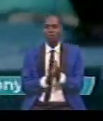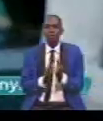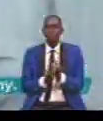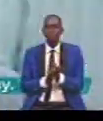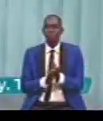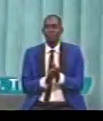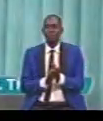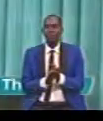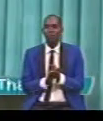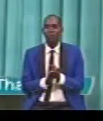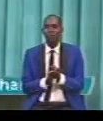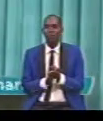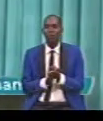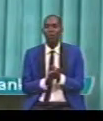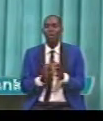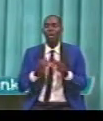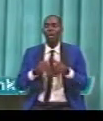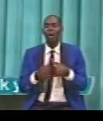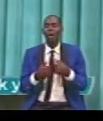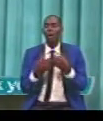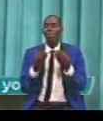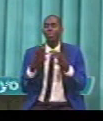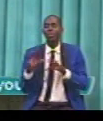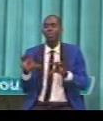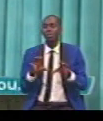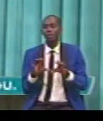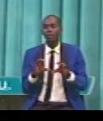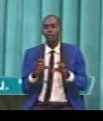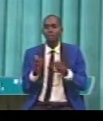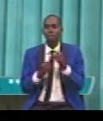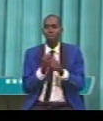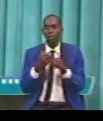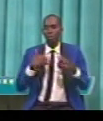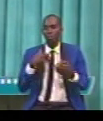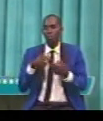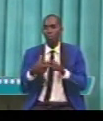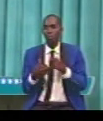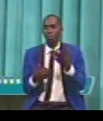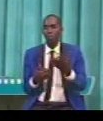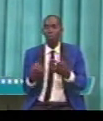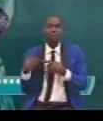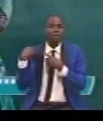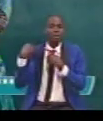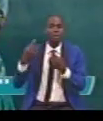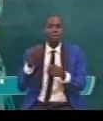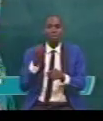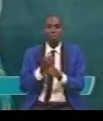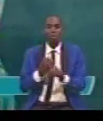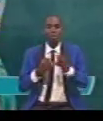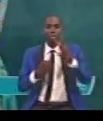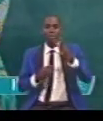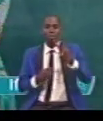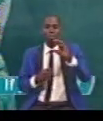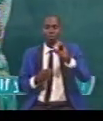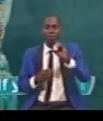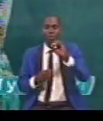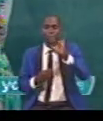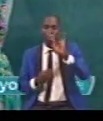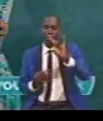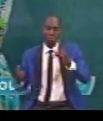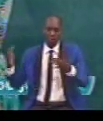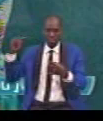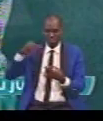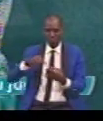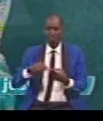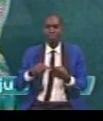comment quickly, how many years did the problem last? From 2008 to today. From 2008?